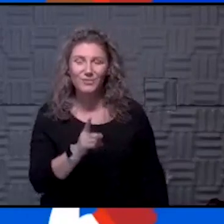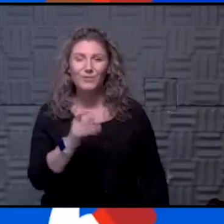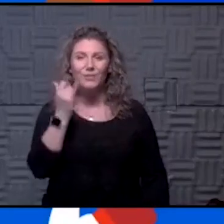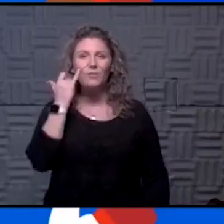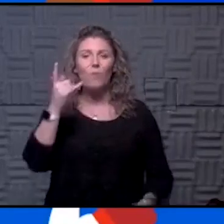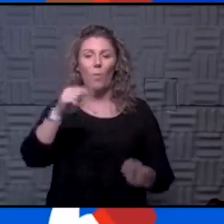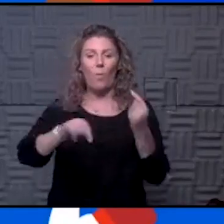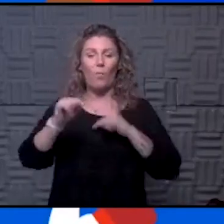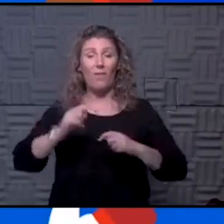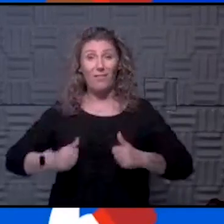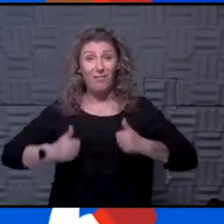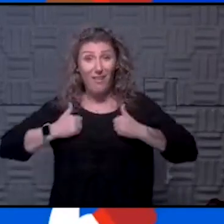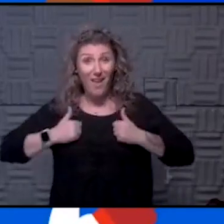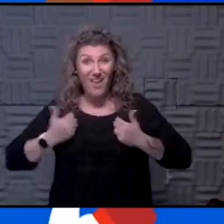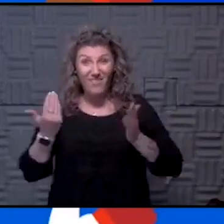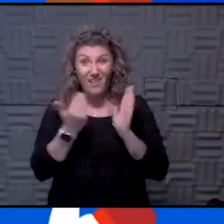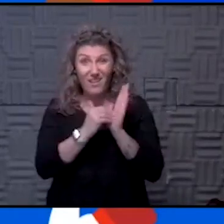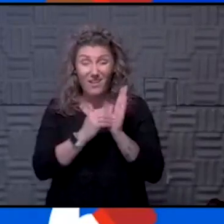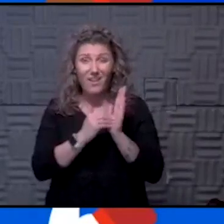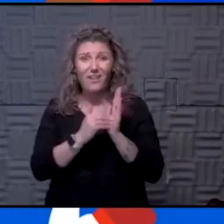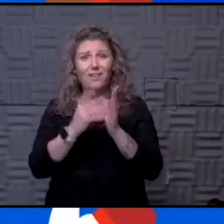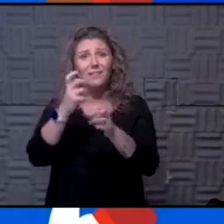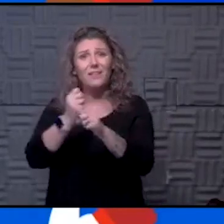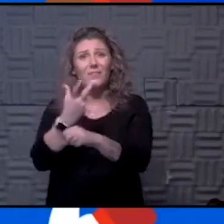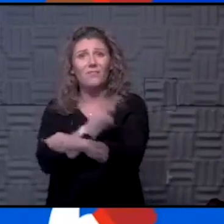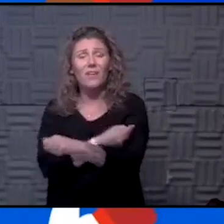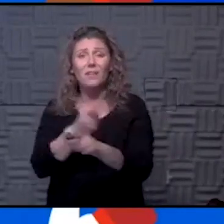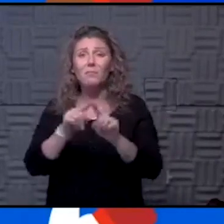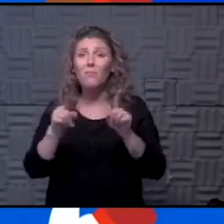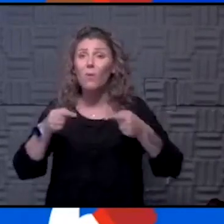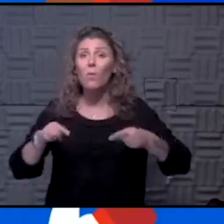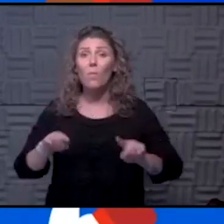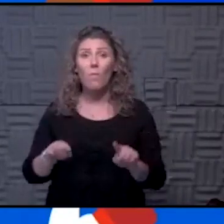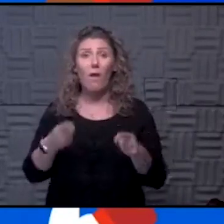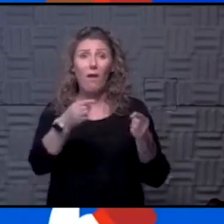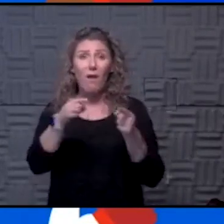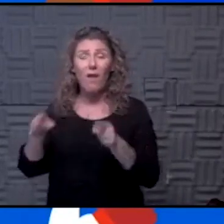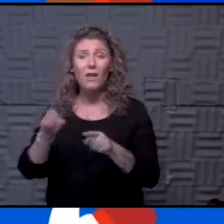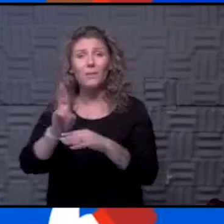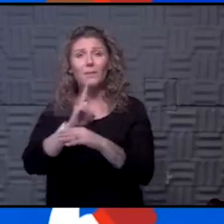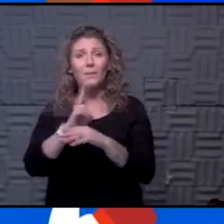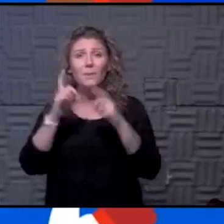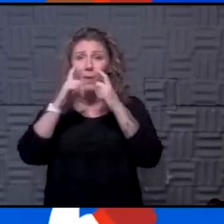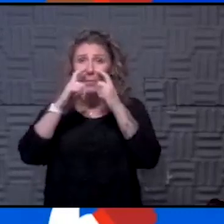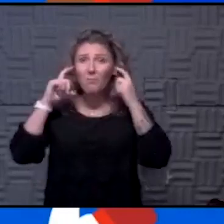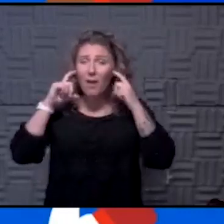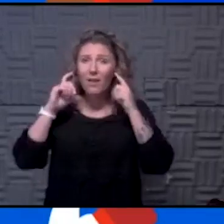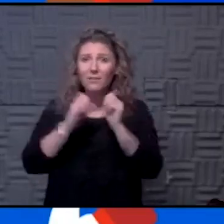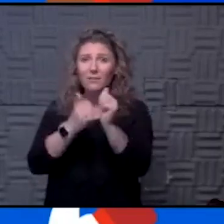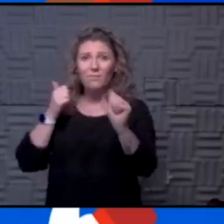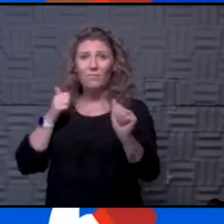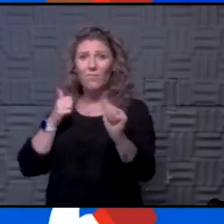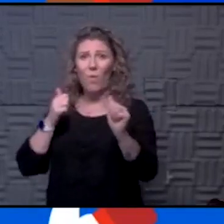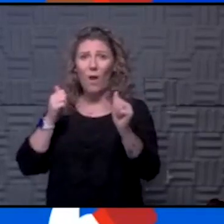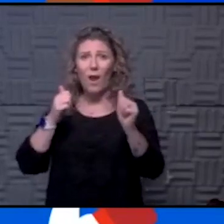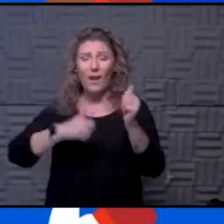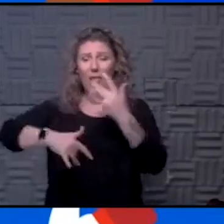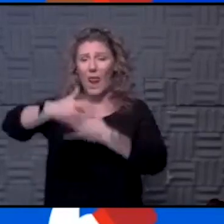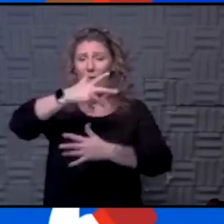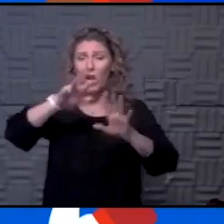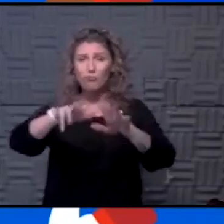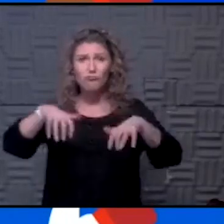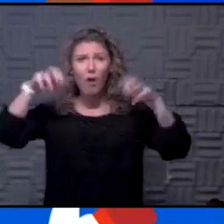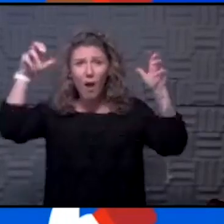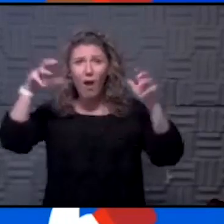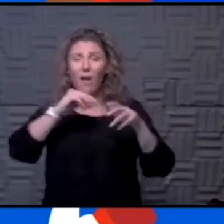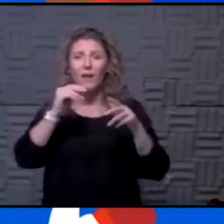we know it, we'll get vaccinated. But while we're getting vaccinated, we're wearing masks, we're avoiding crowds, and we're physically